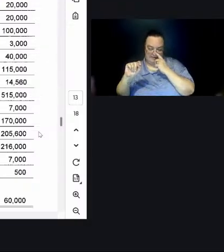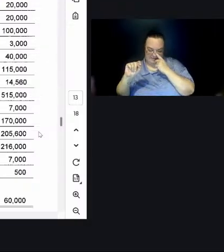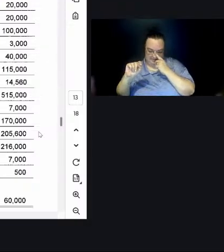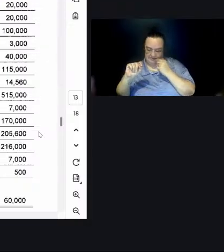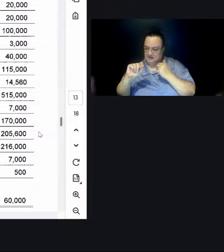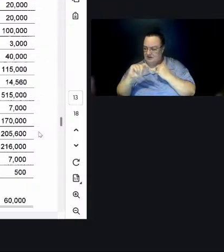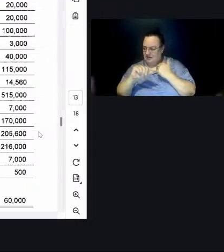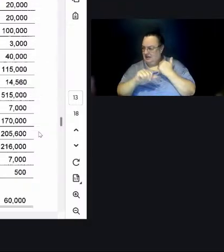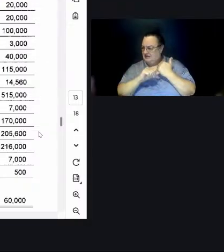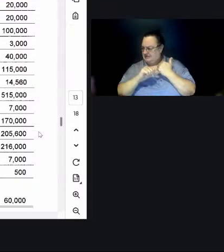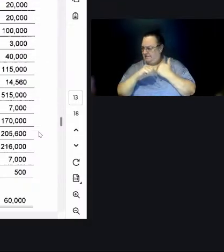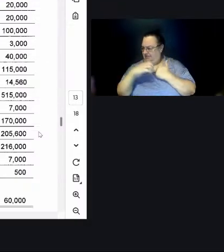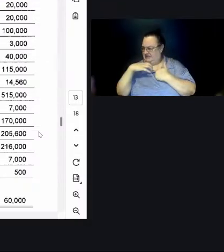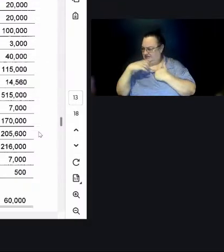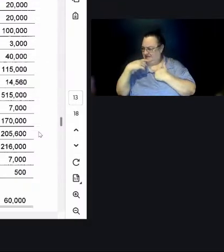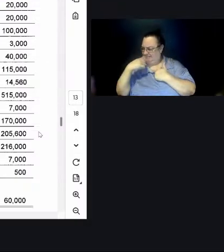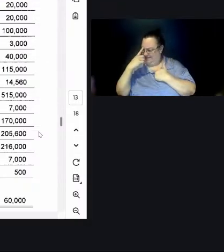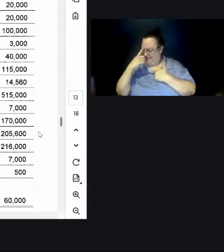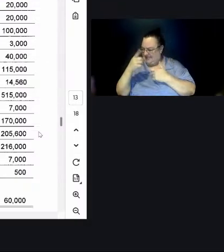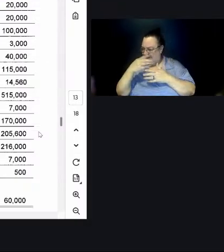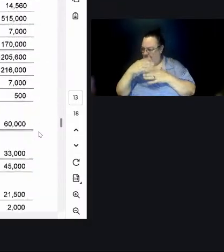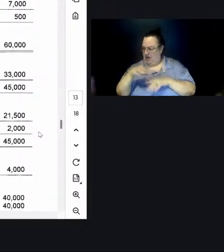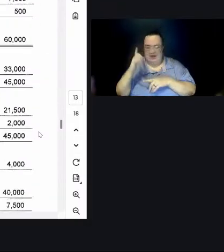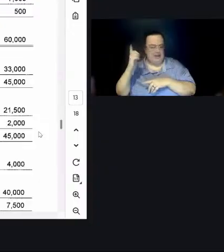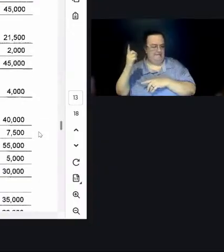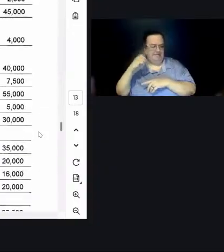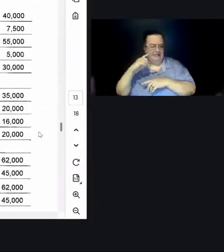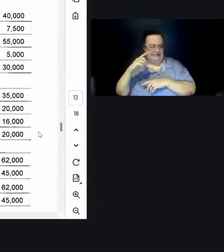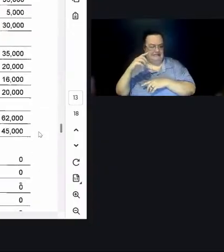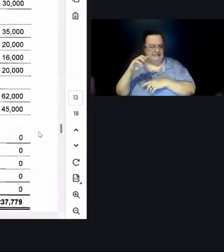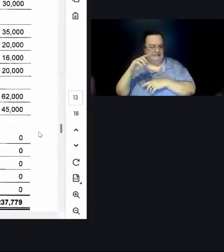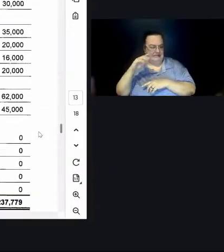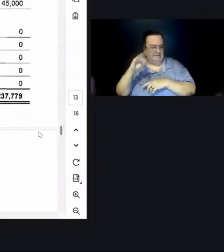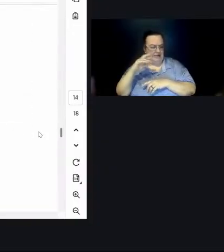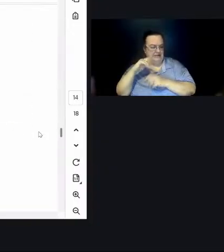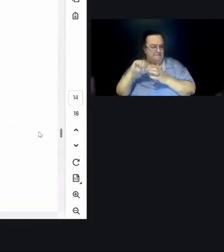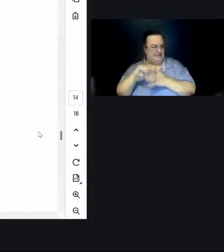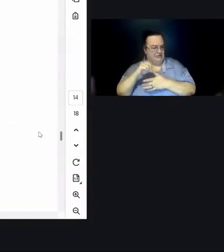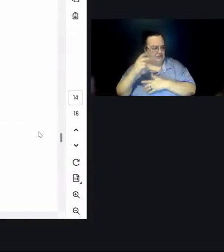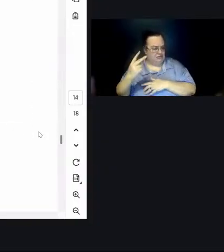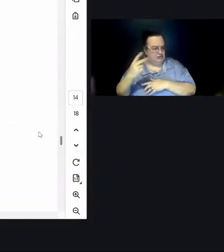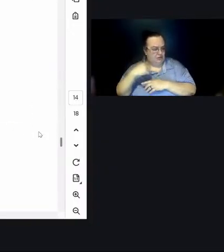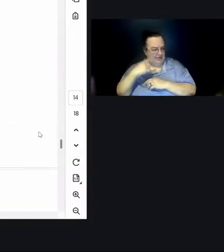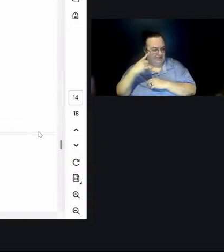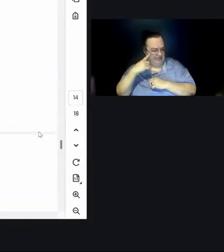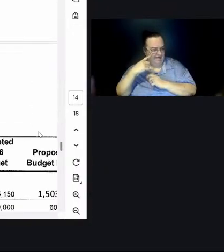On page 2, I don't know how to number these pages.